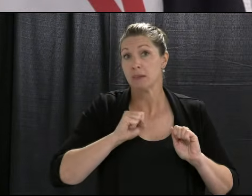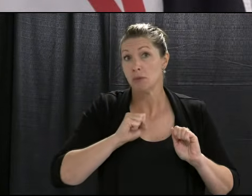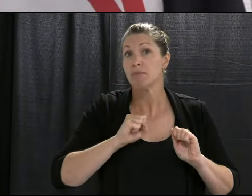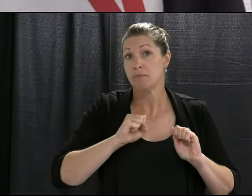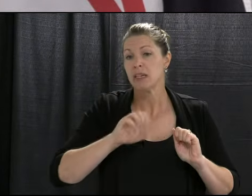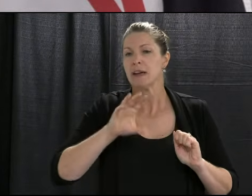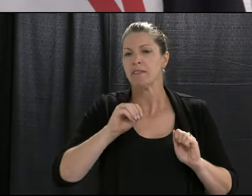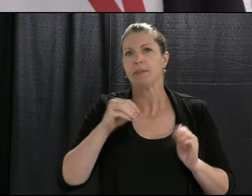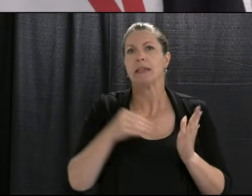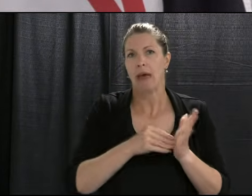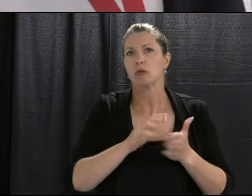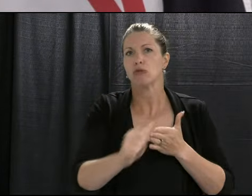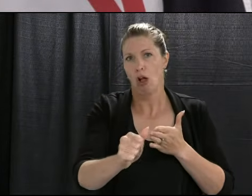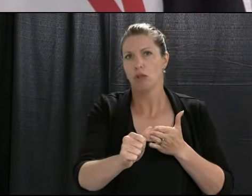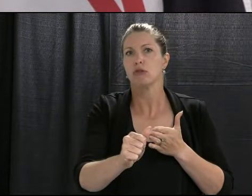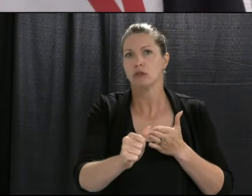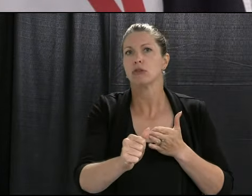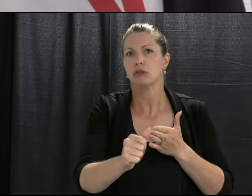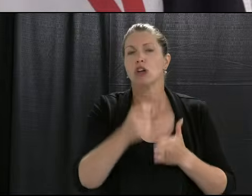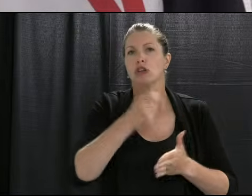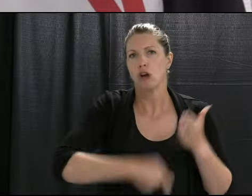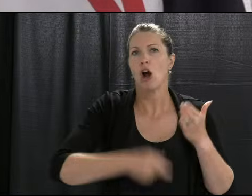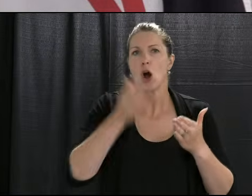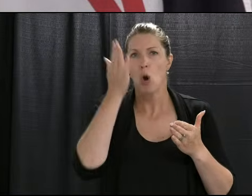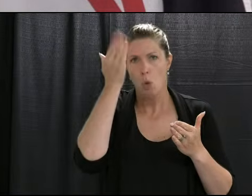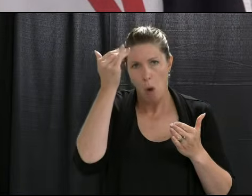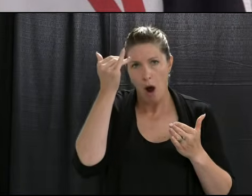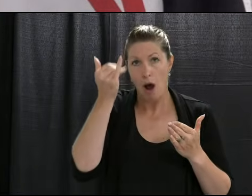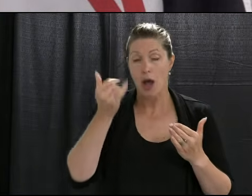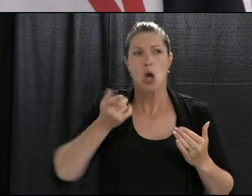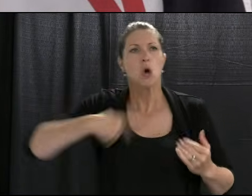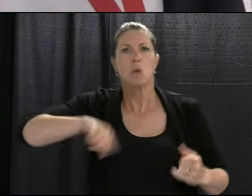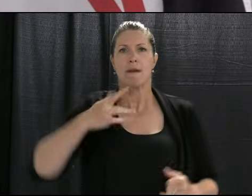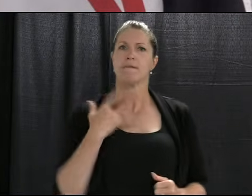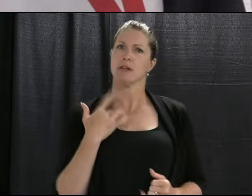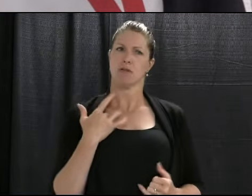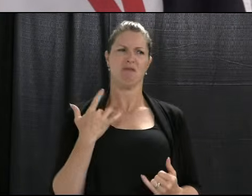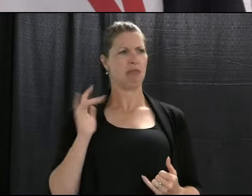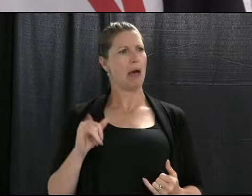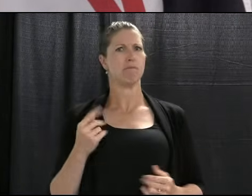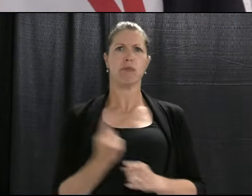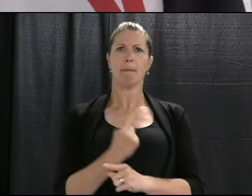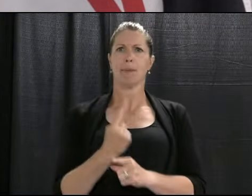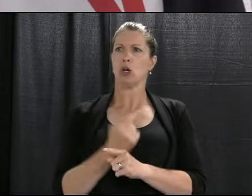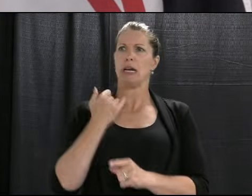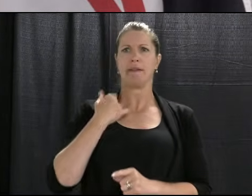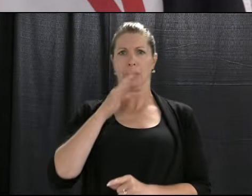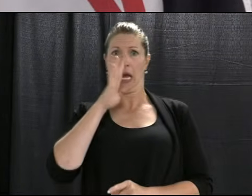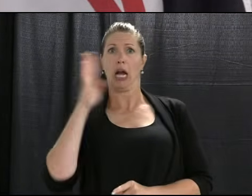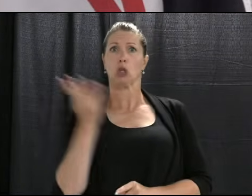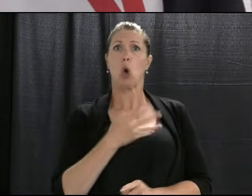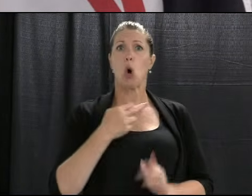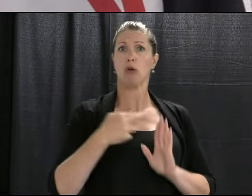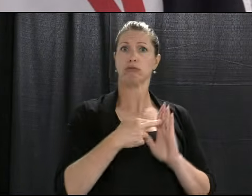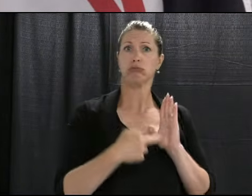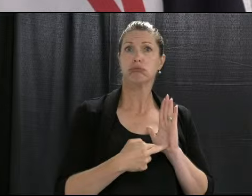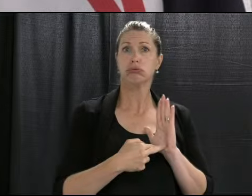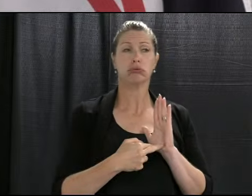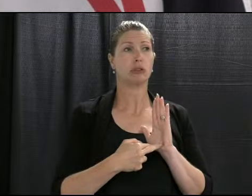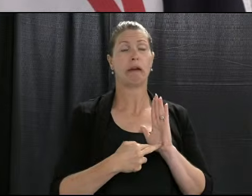that this is the right decision now for people who are disobeying the laws, not paying attention, doing